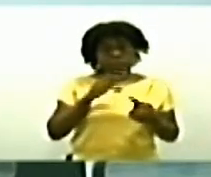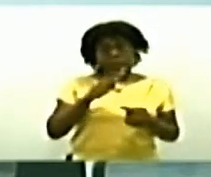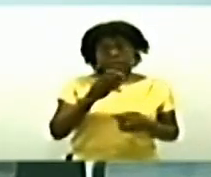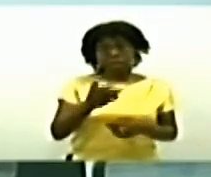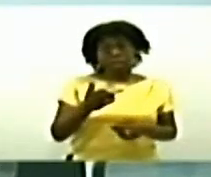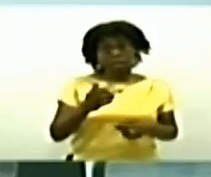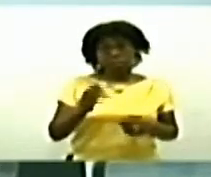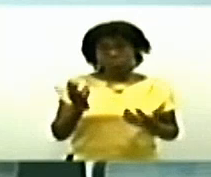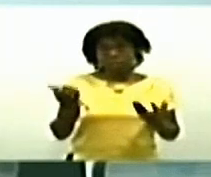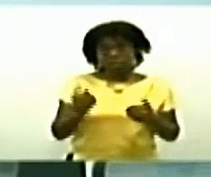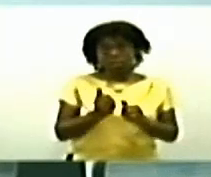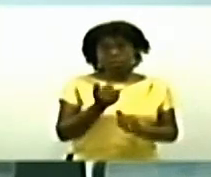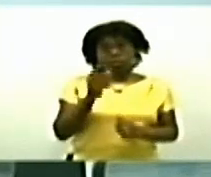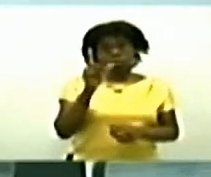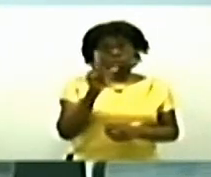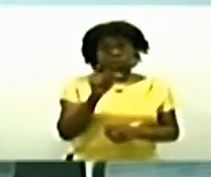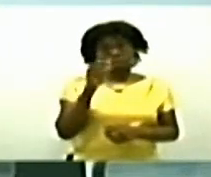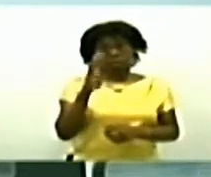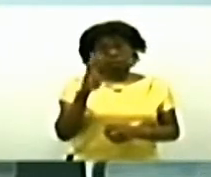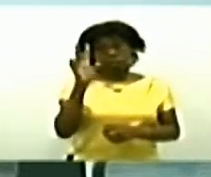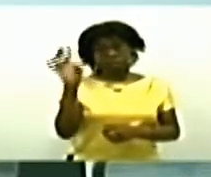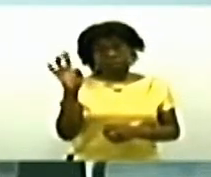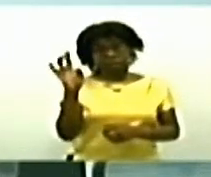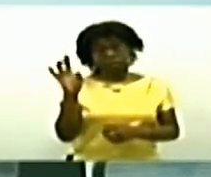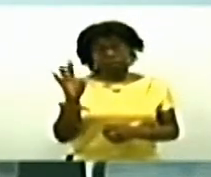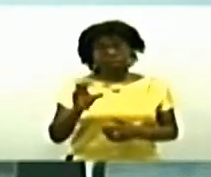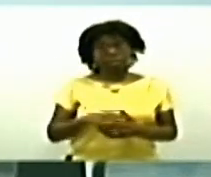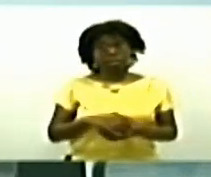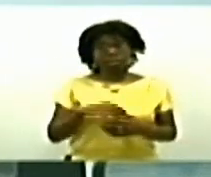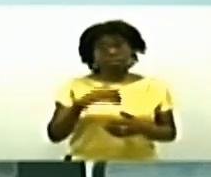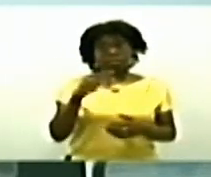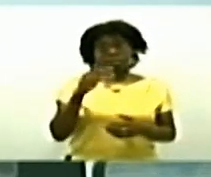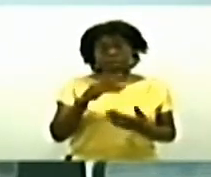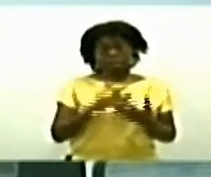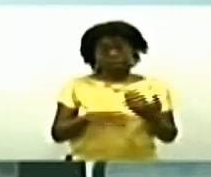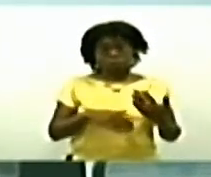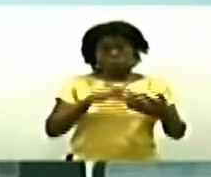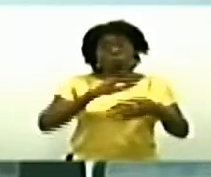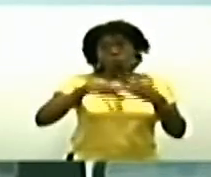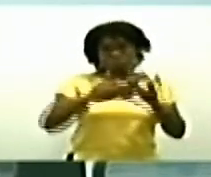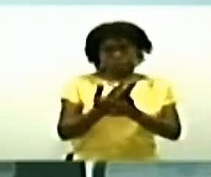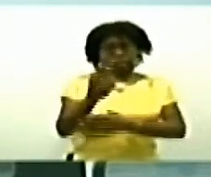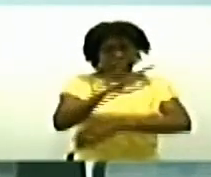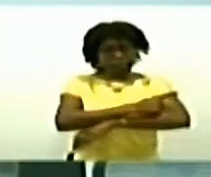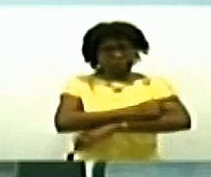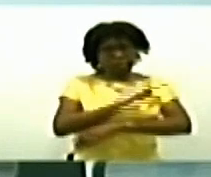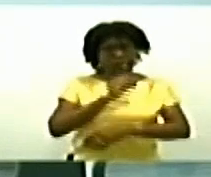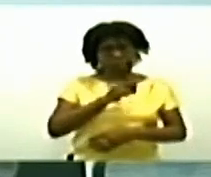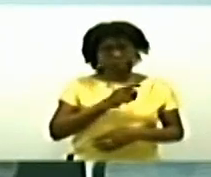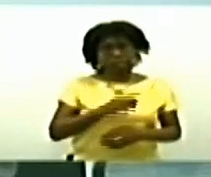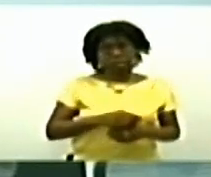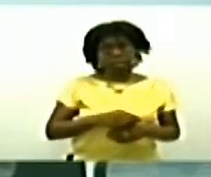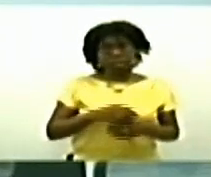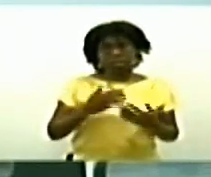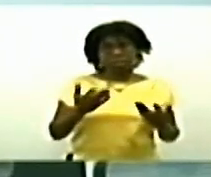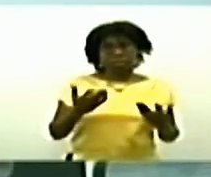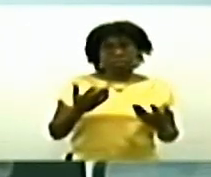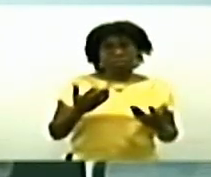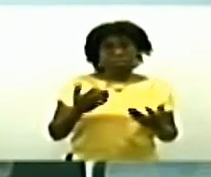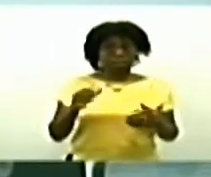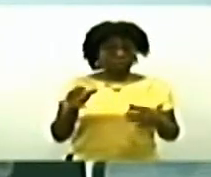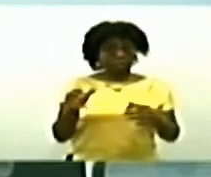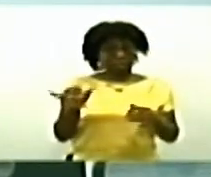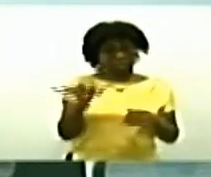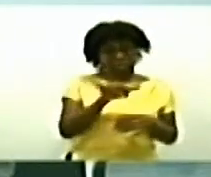The fact that they are reflective, so I'm expecting that they would be equipped probably without the firearm, but other things similar to the police